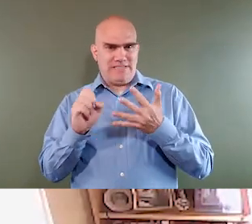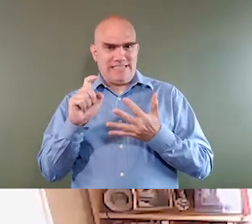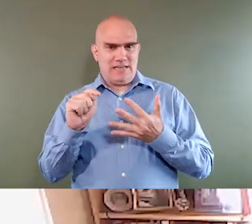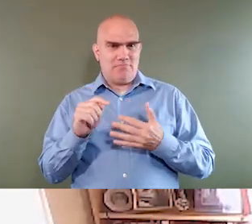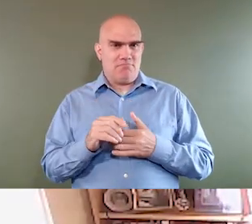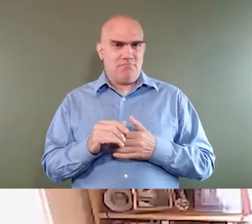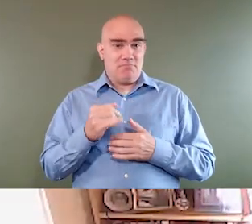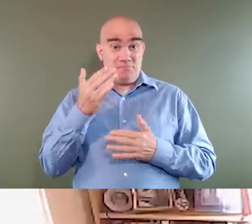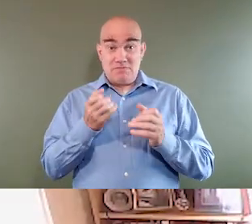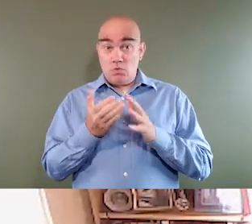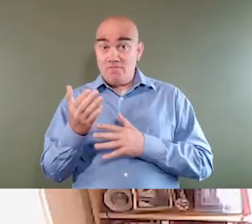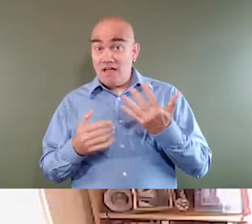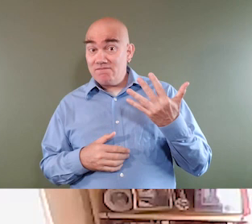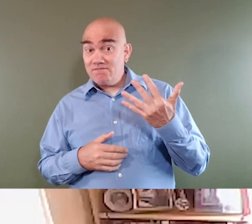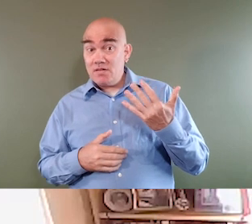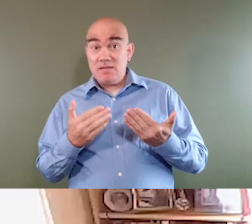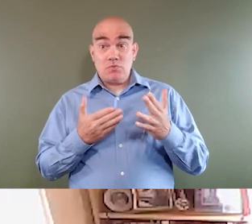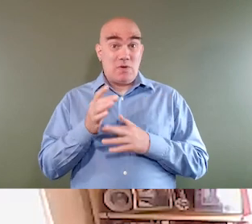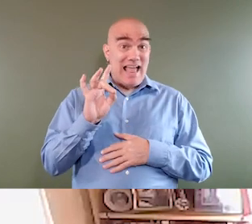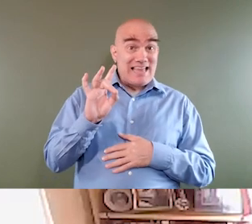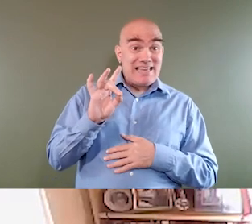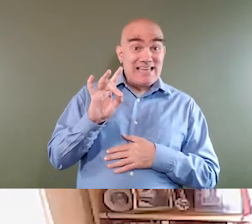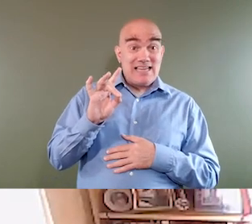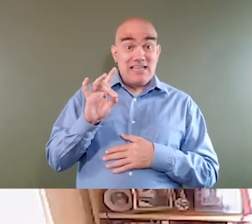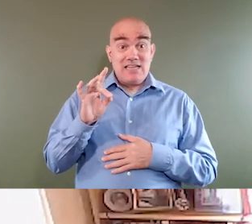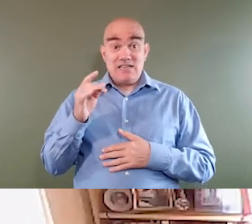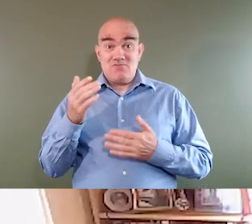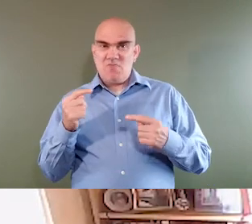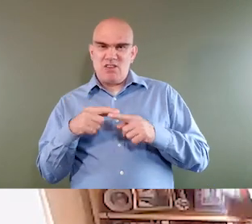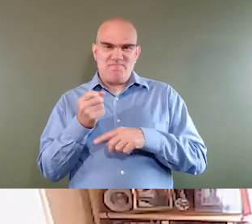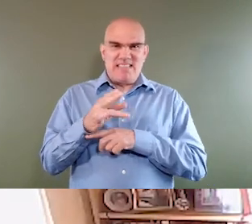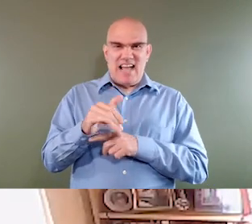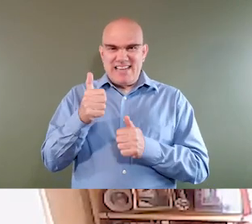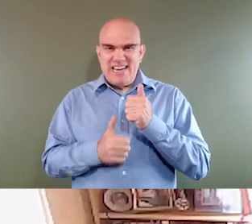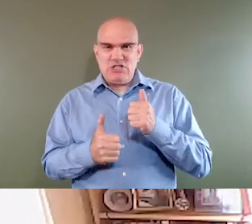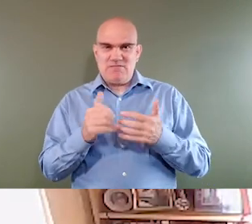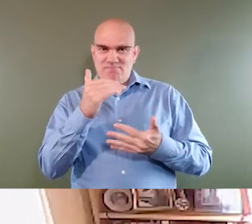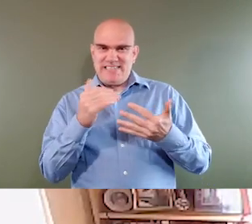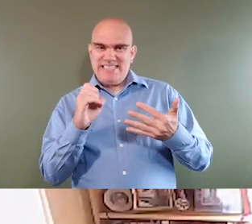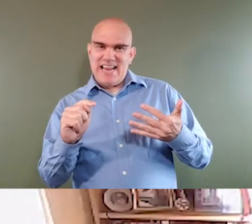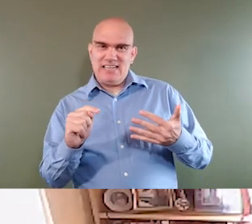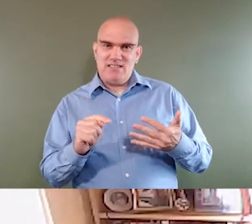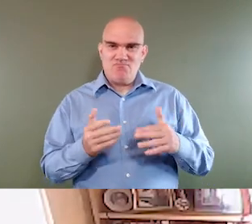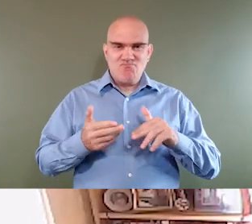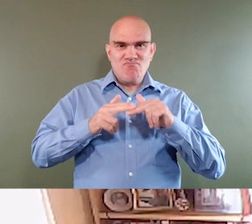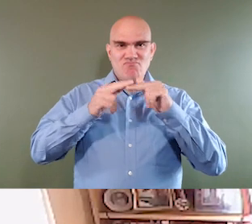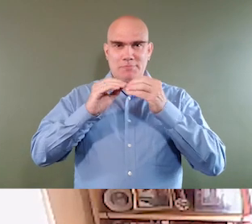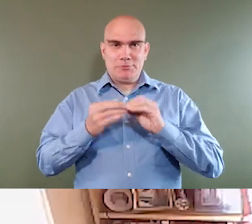get through 5 burpees, maybe you get through 8, and try to beat that each set.